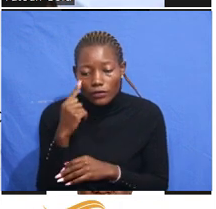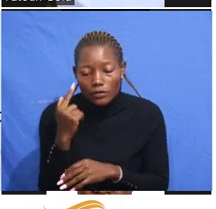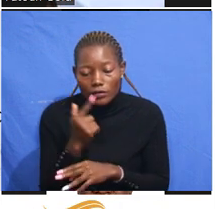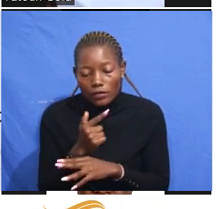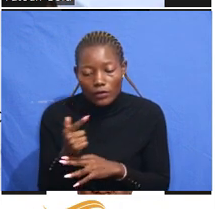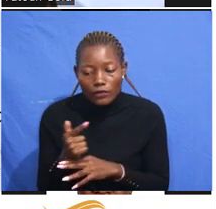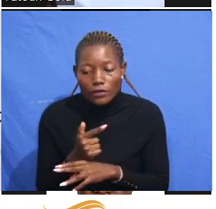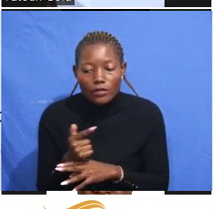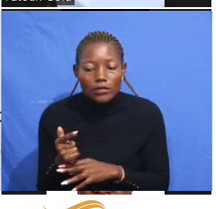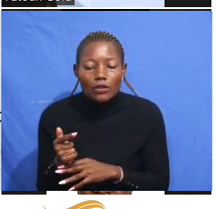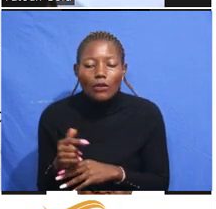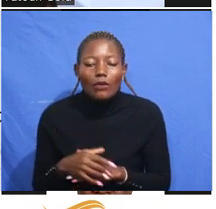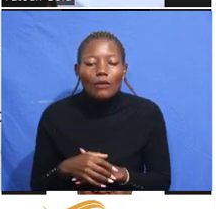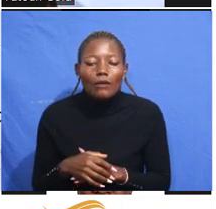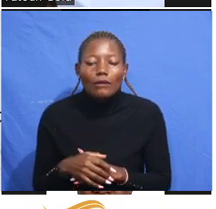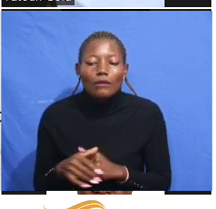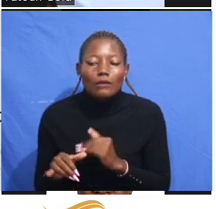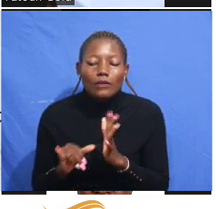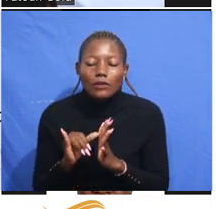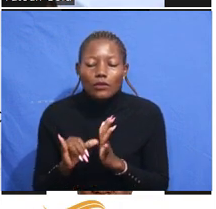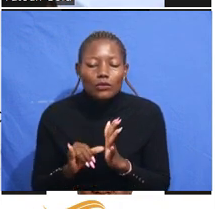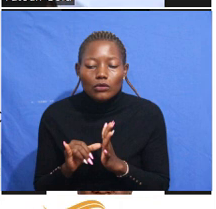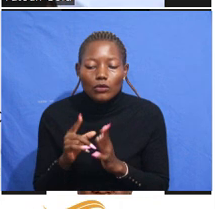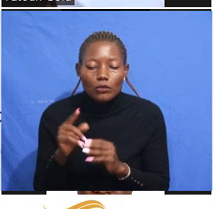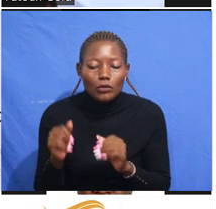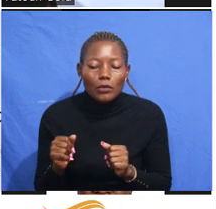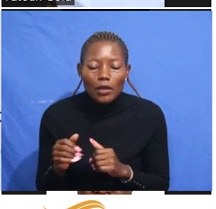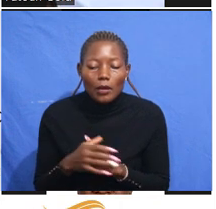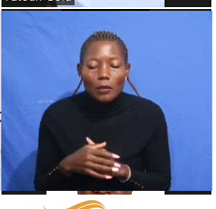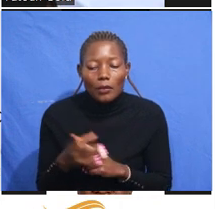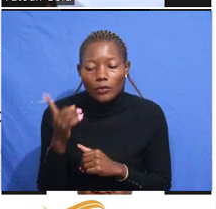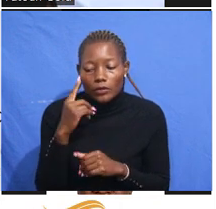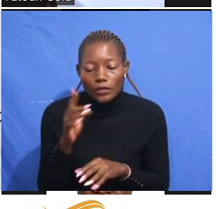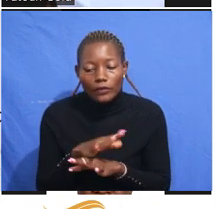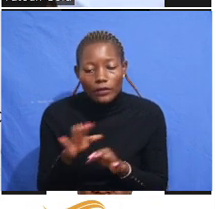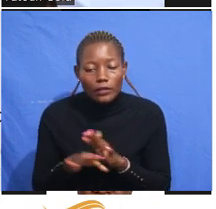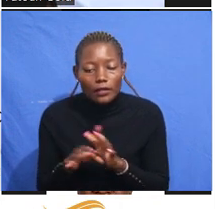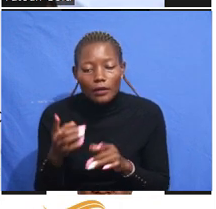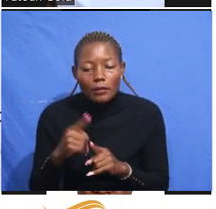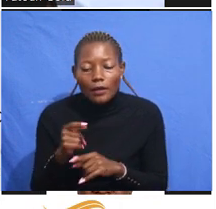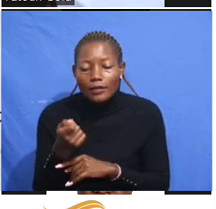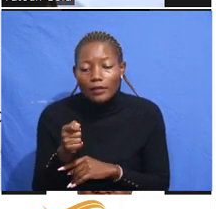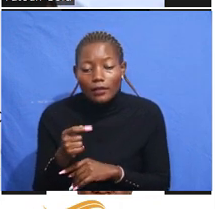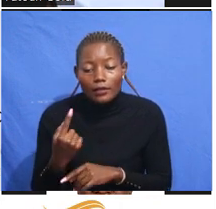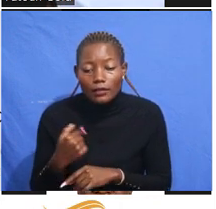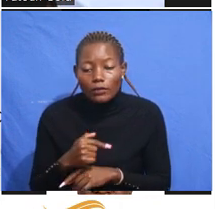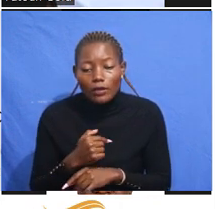or the YouTube, you'll be able to look at all this. But the key thing, there is a cell